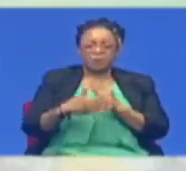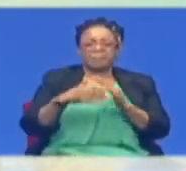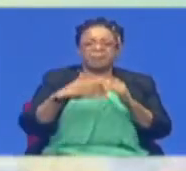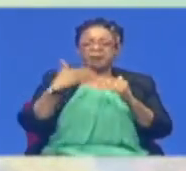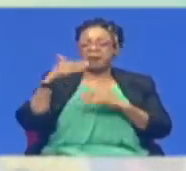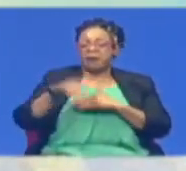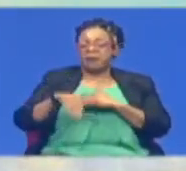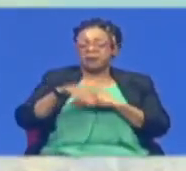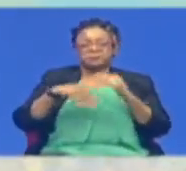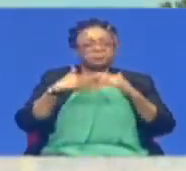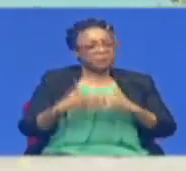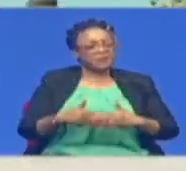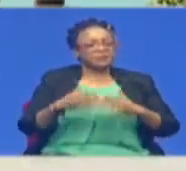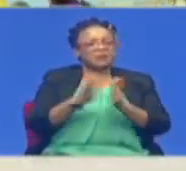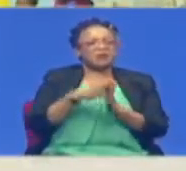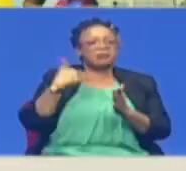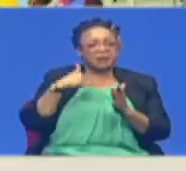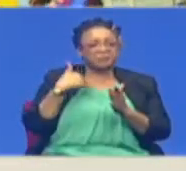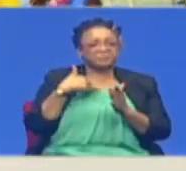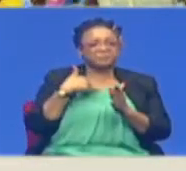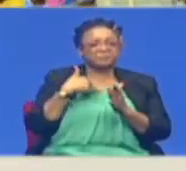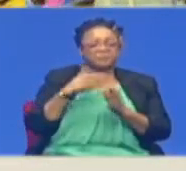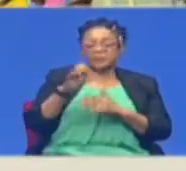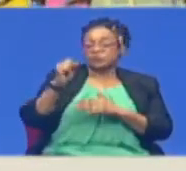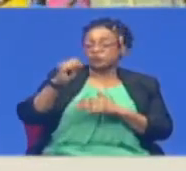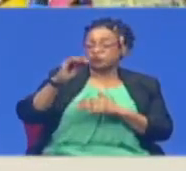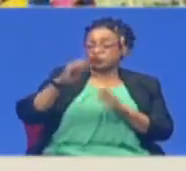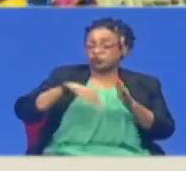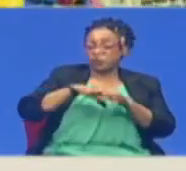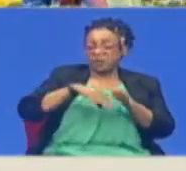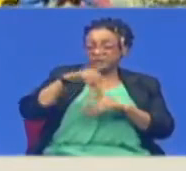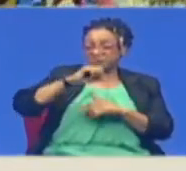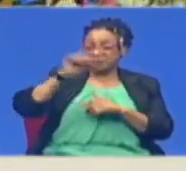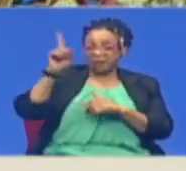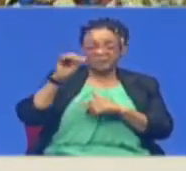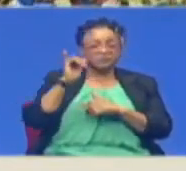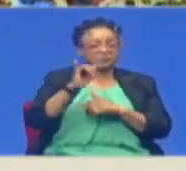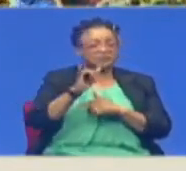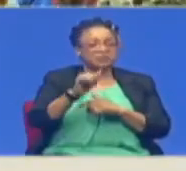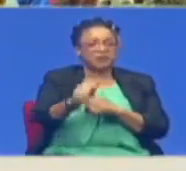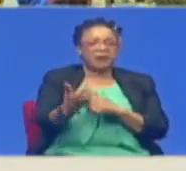and crime, Soccer Star is proving to be a light in the dark as it